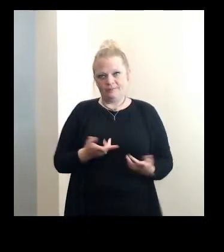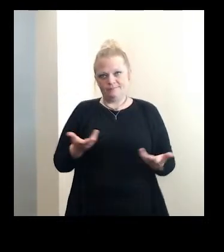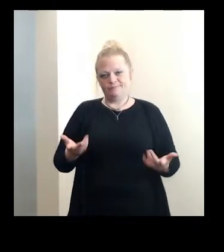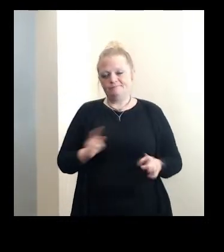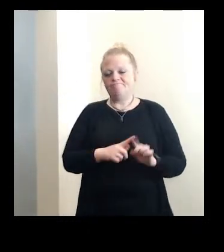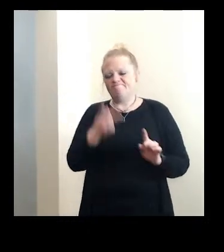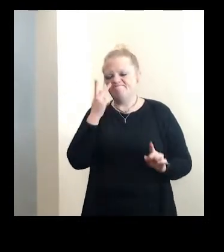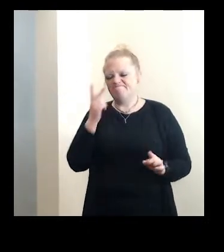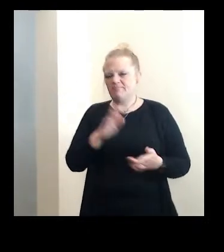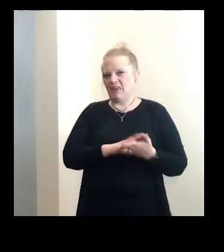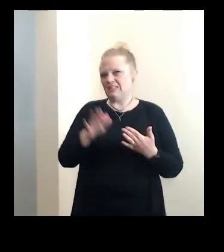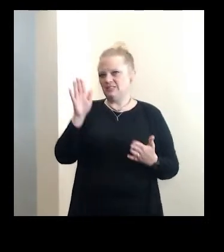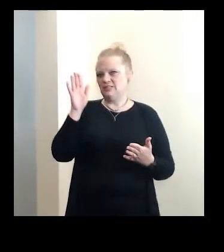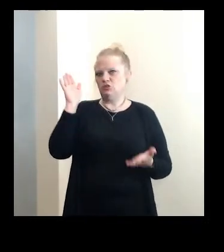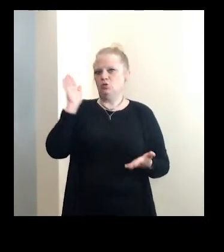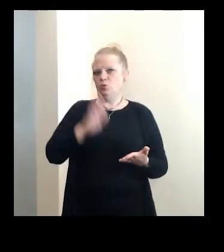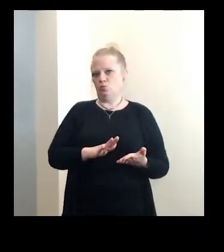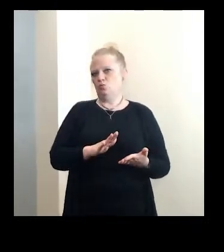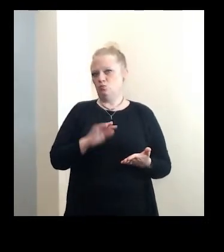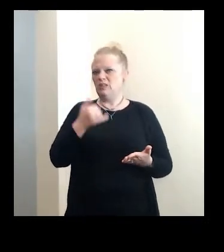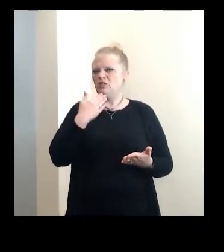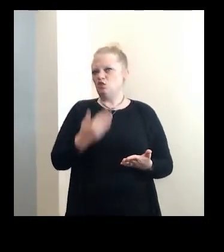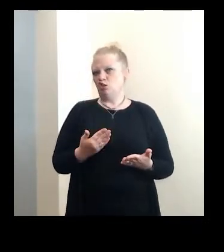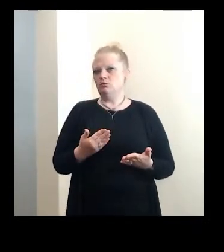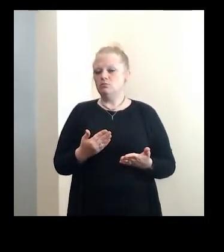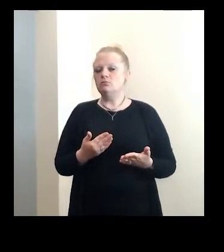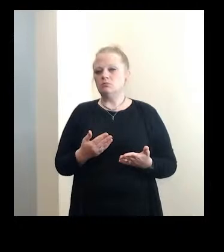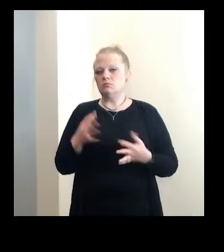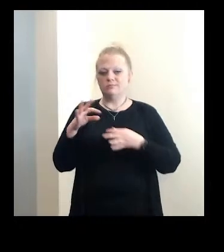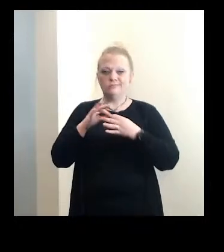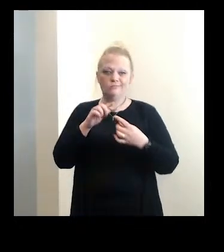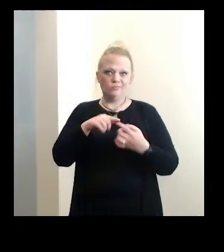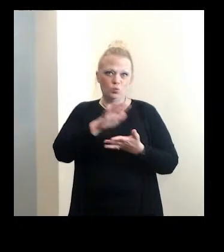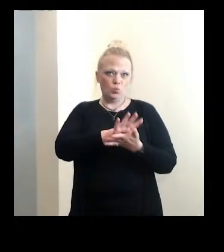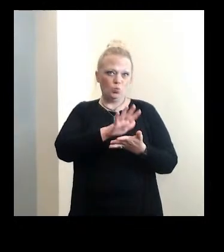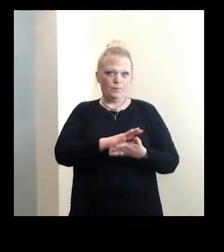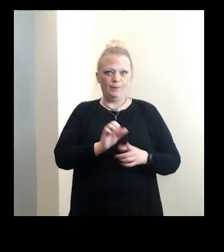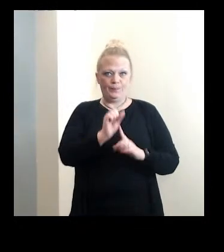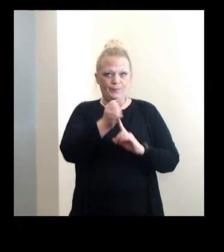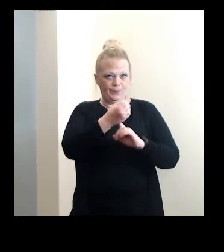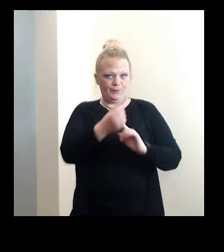nice drop, and that's a good thing overall, especially as it pertains to the school settings.